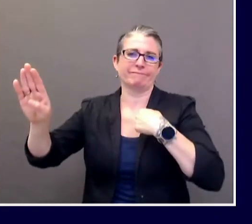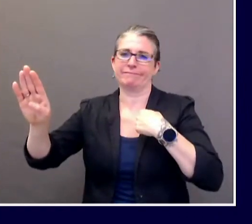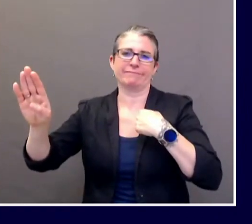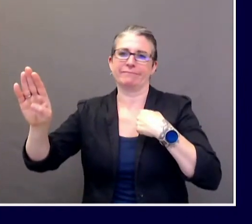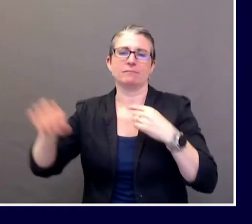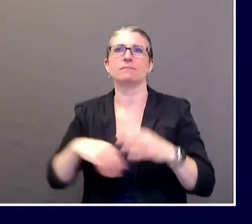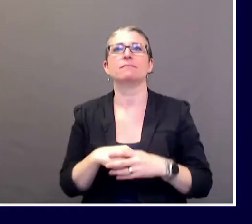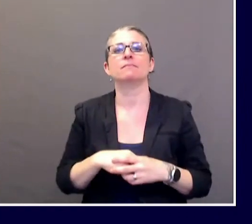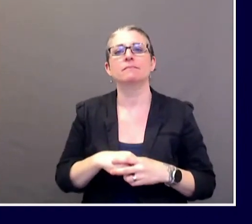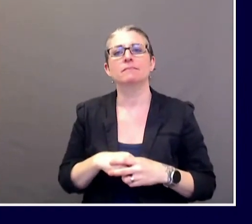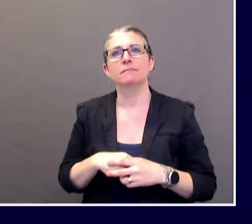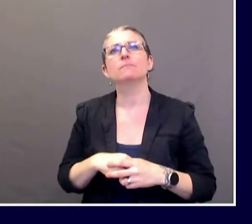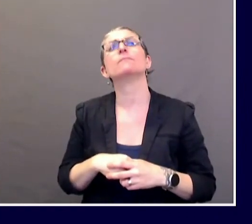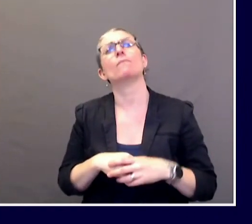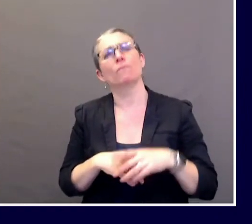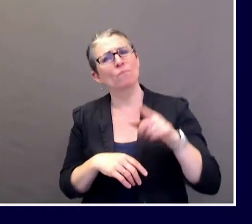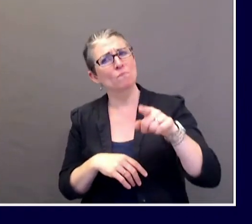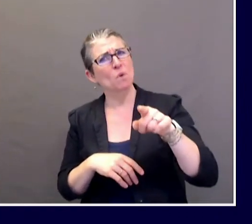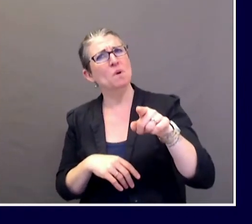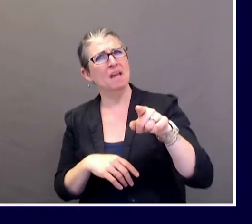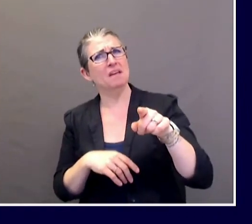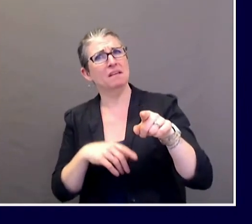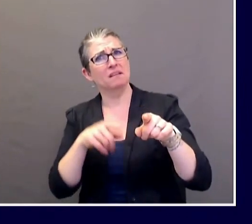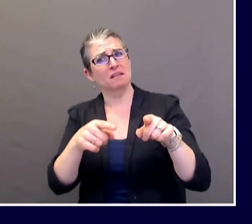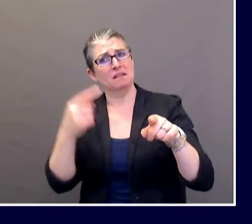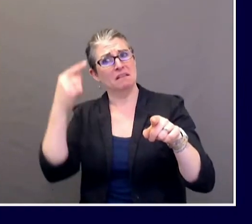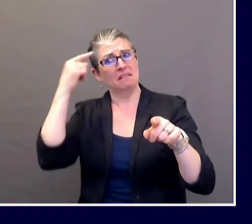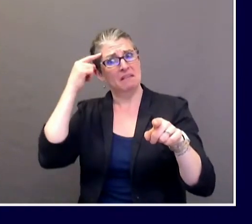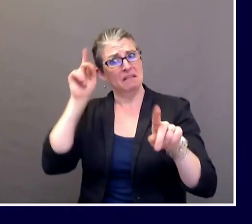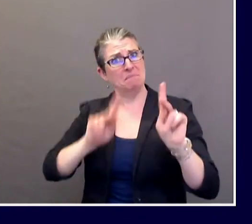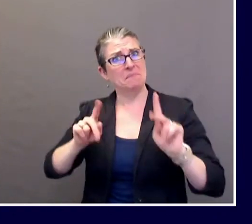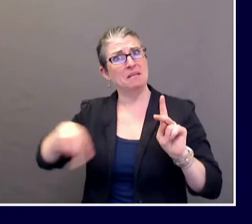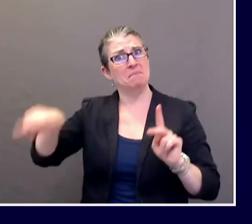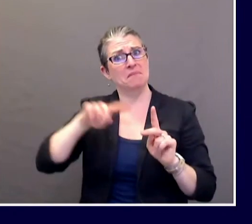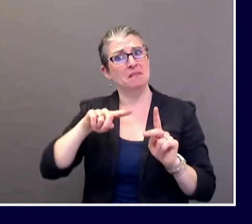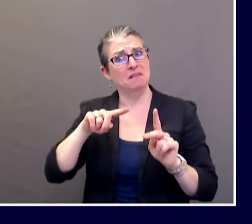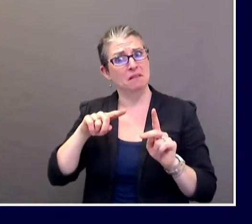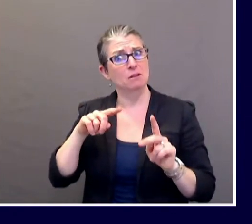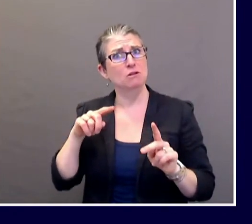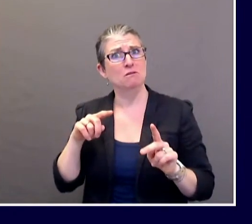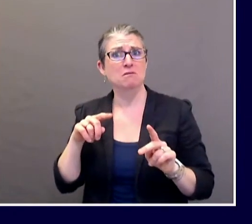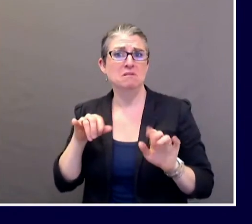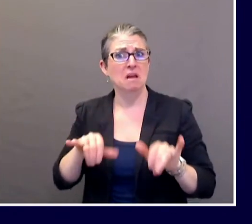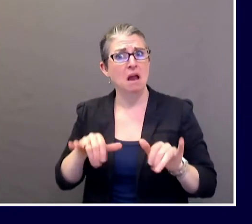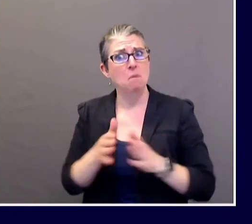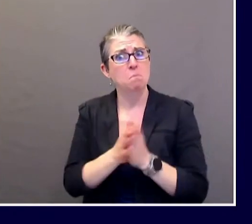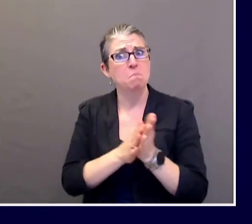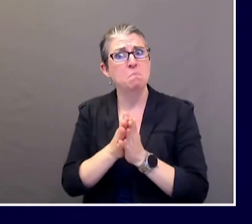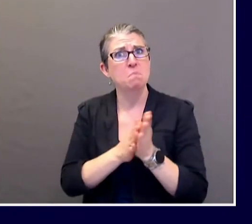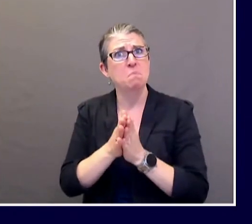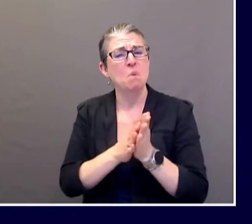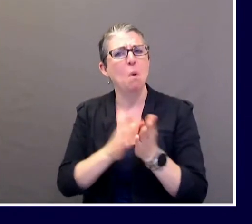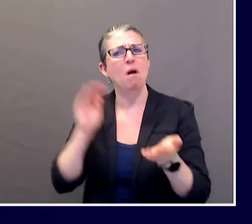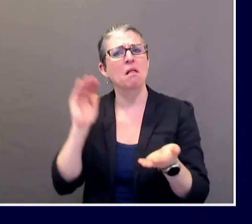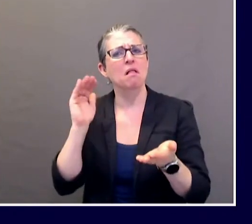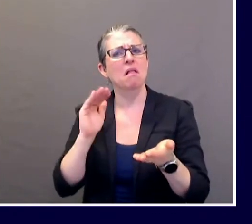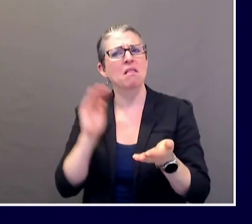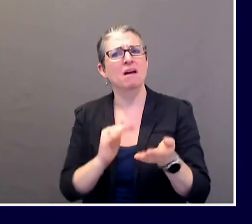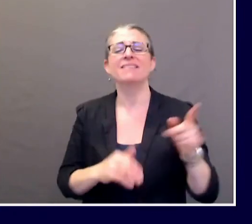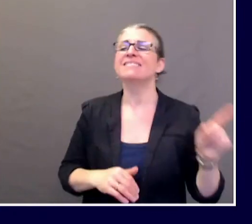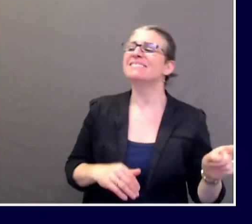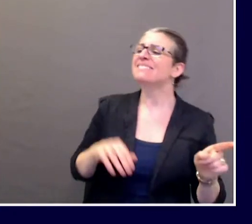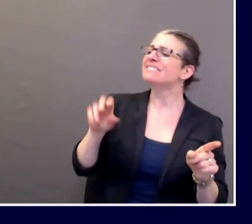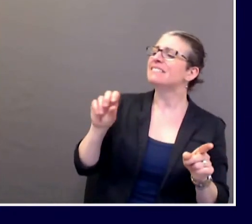pause, there was a decrease in the amount of vaccines that were being administered in the state. But with the resumption of the